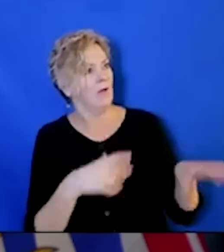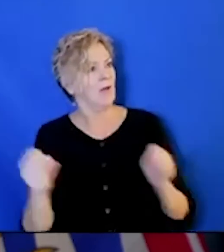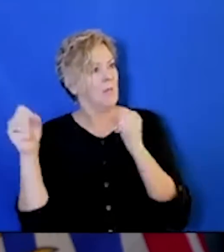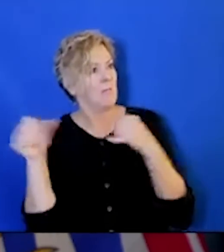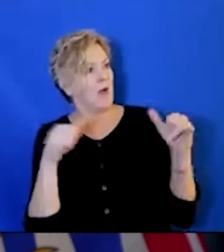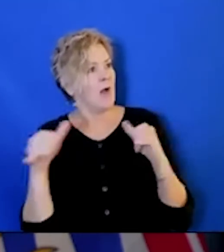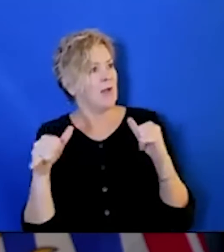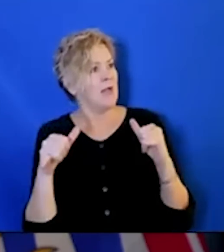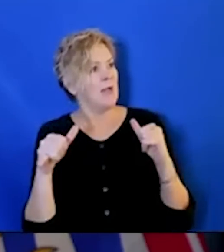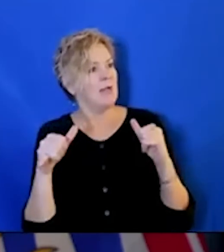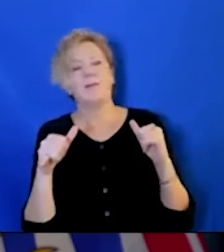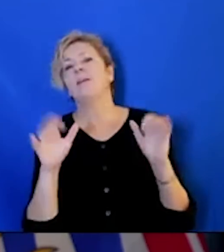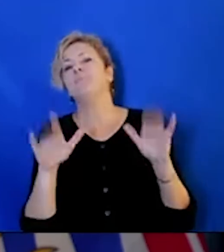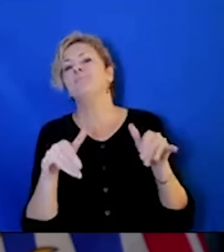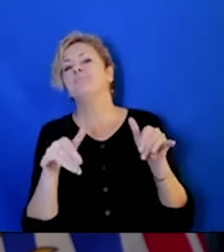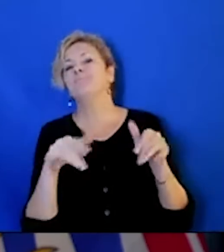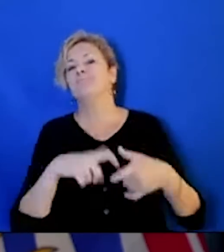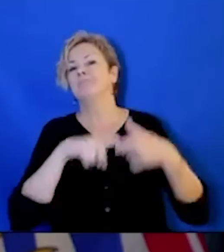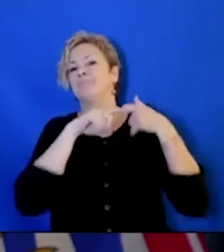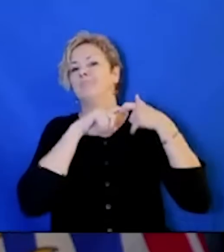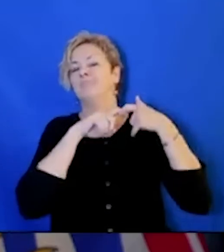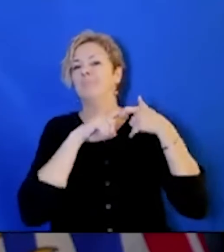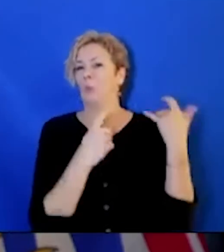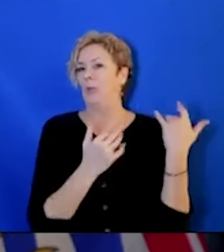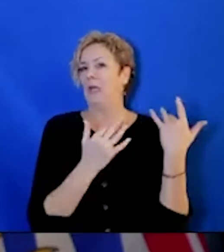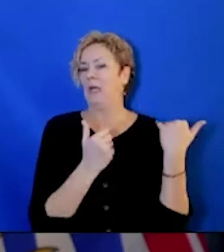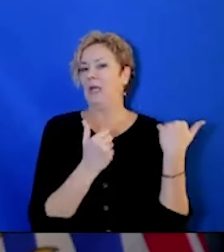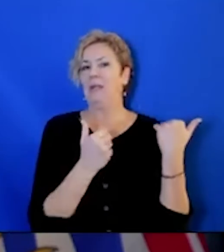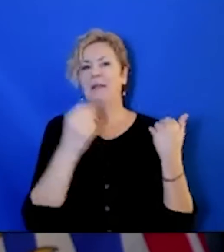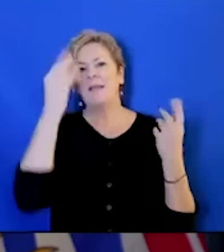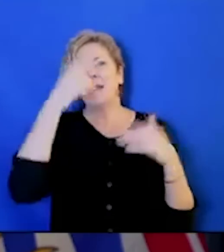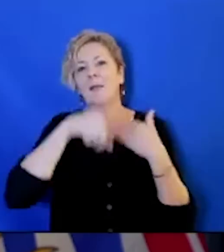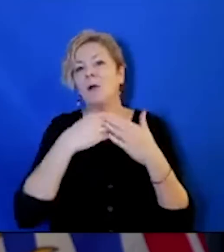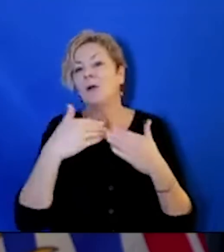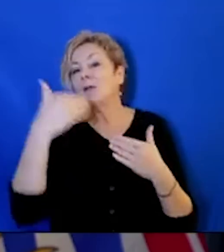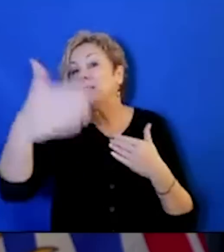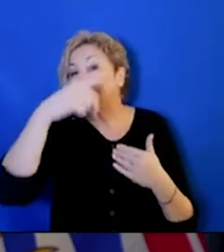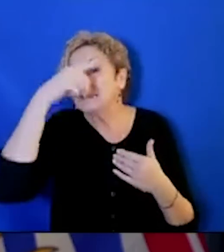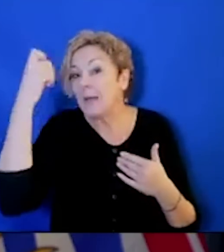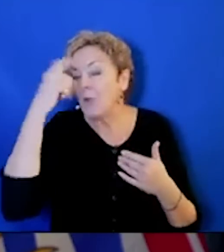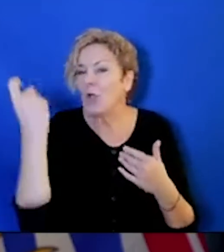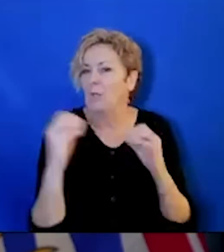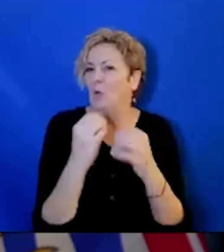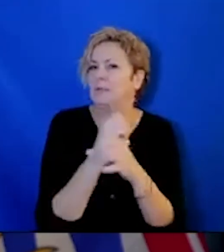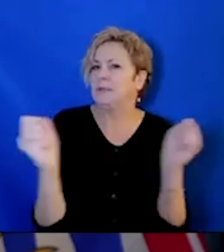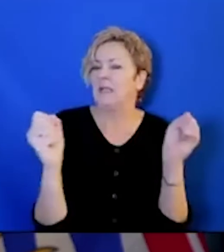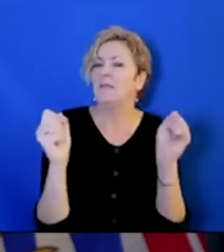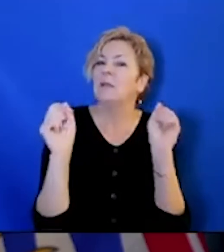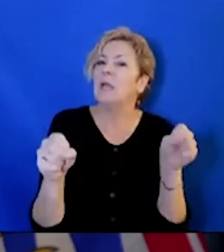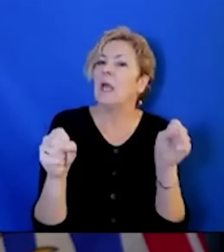together again. And we will be able to get together again. We need to support our neighbors